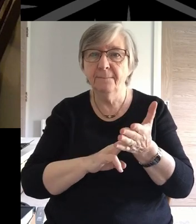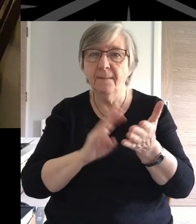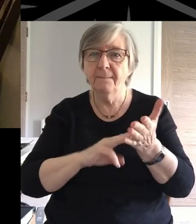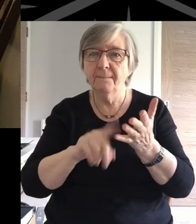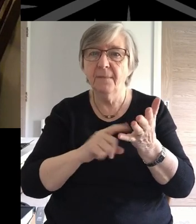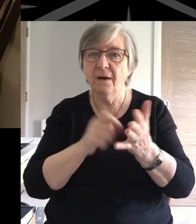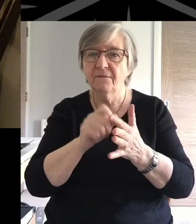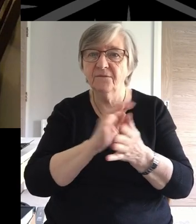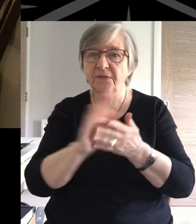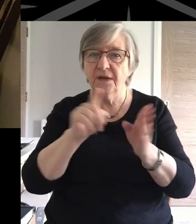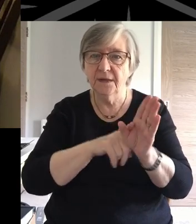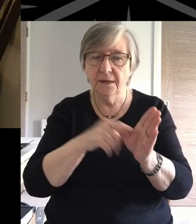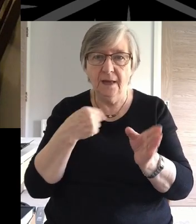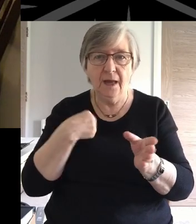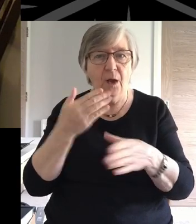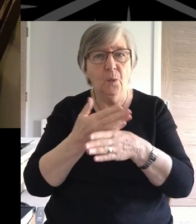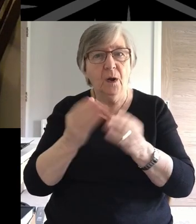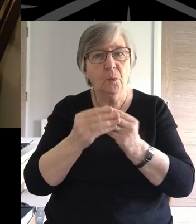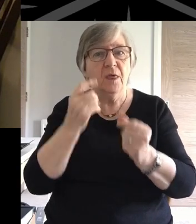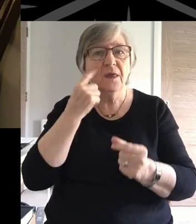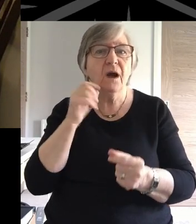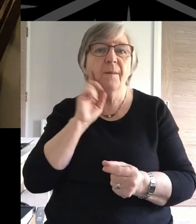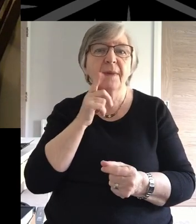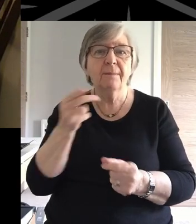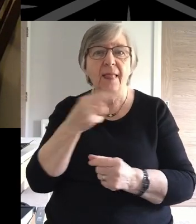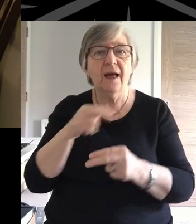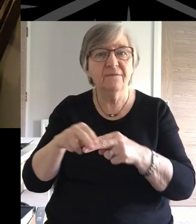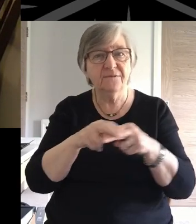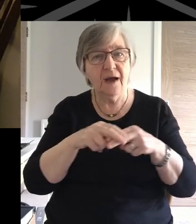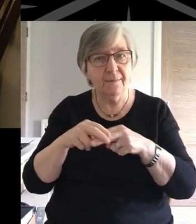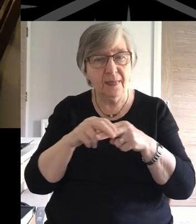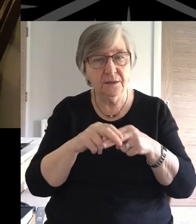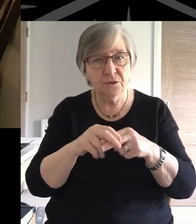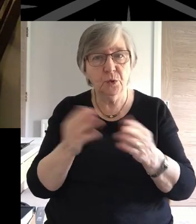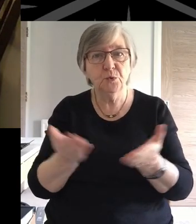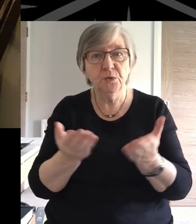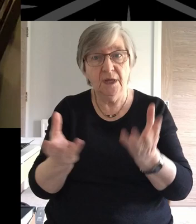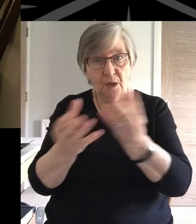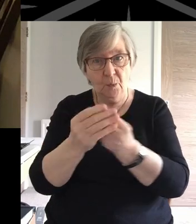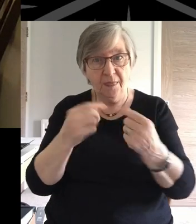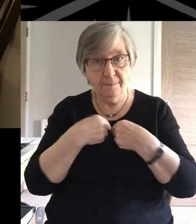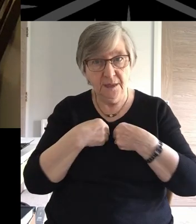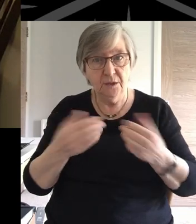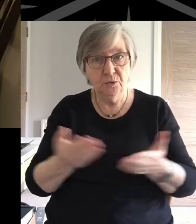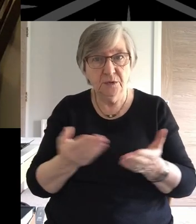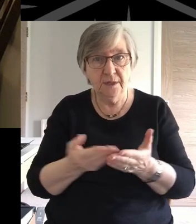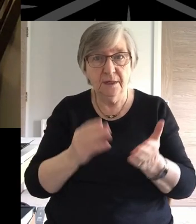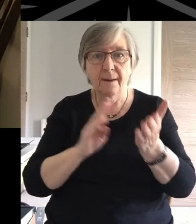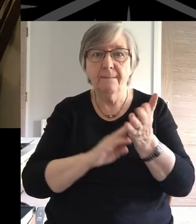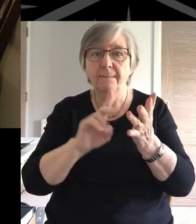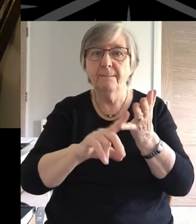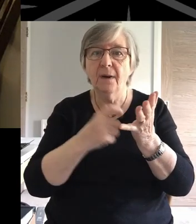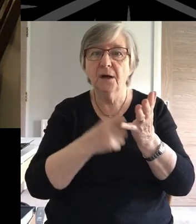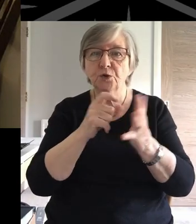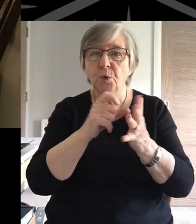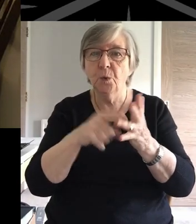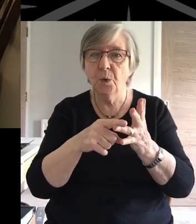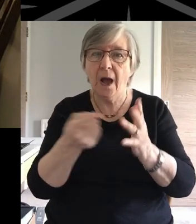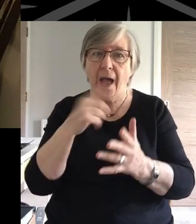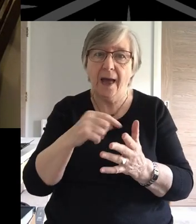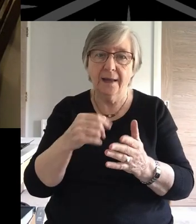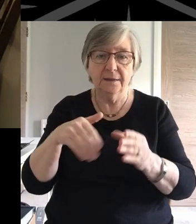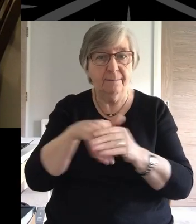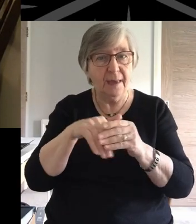and Families Worker here at Claremont Parish Church. And today joining me at this service is Mardo and members of my own